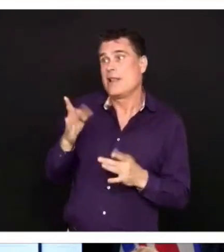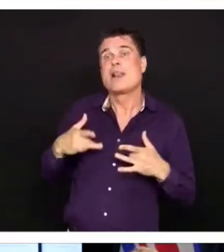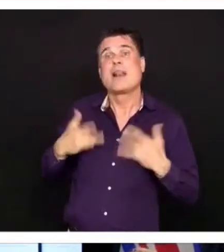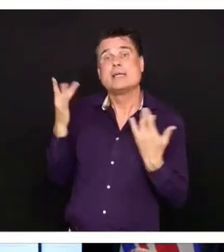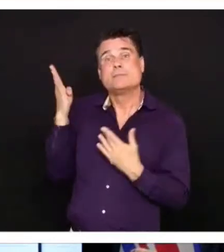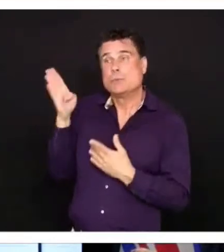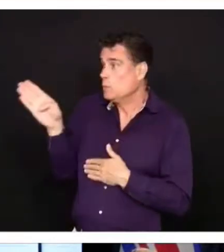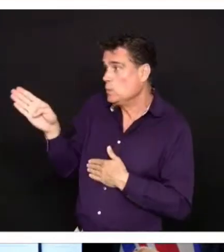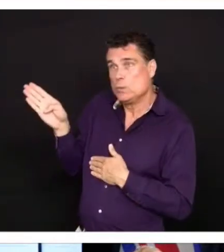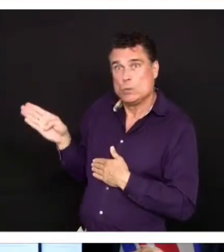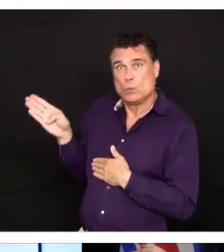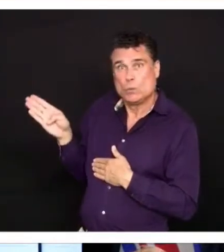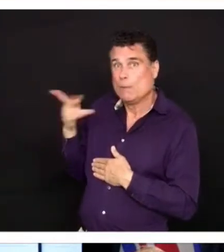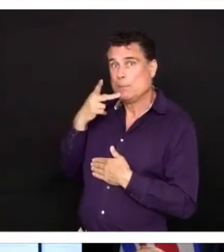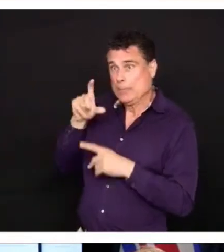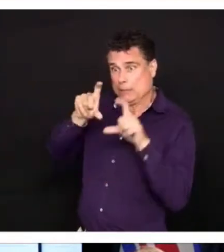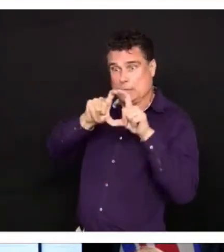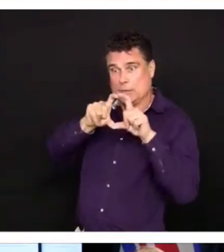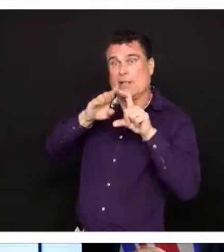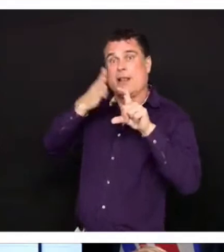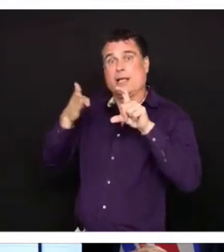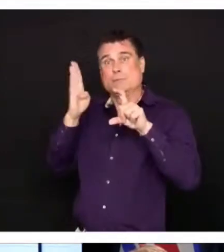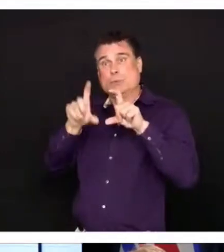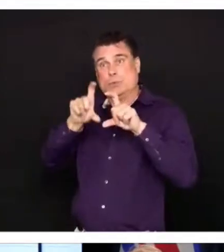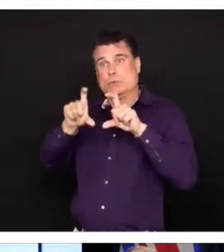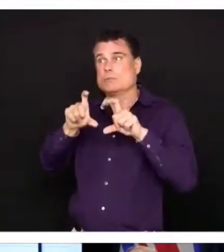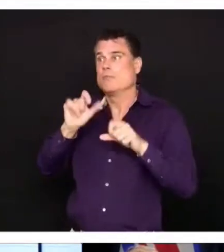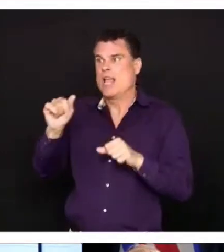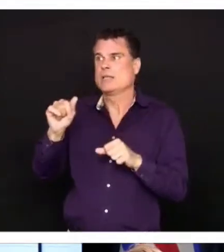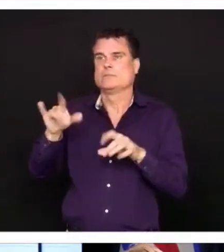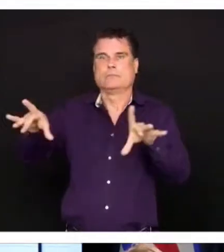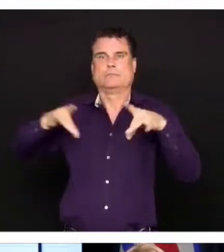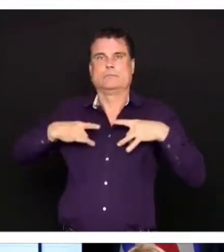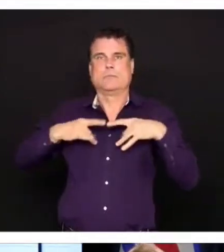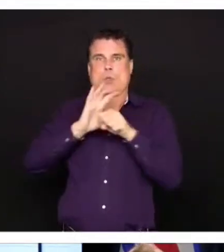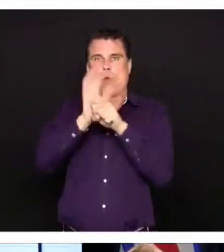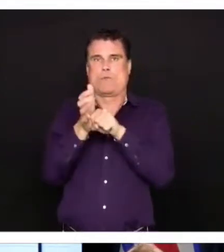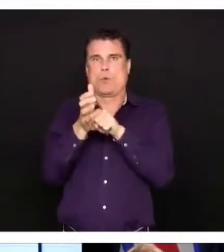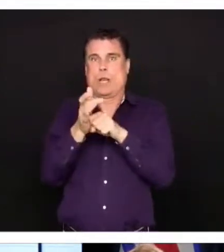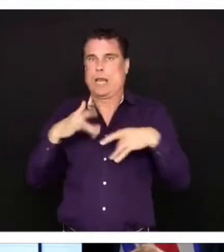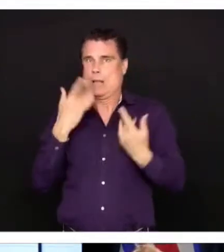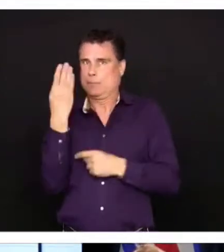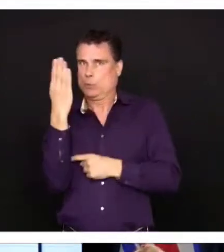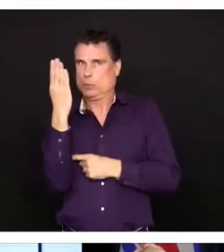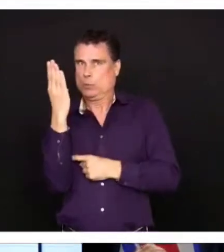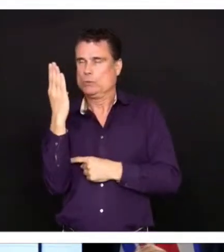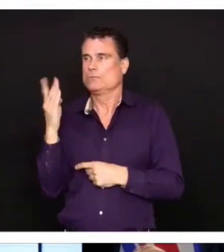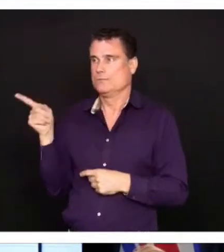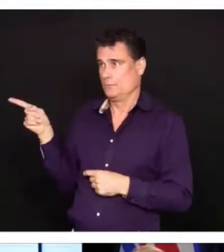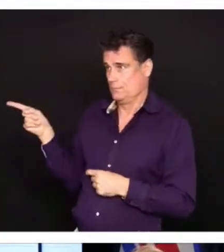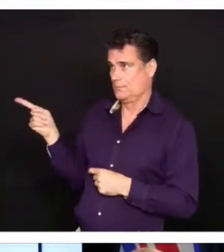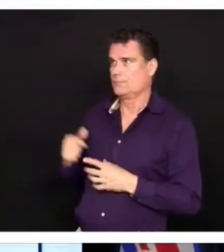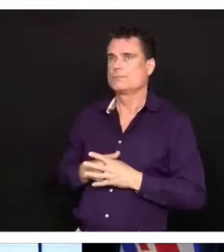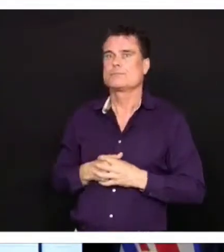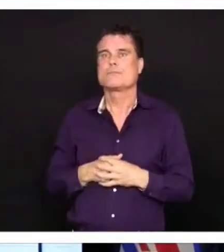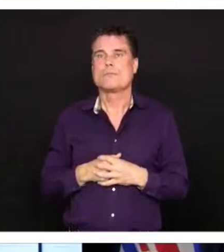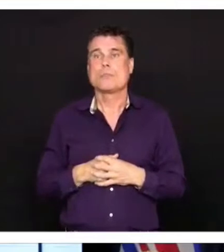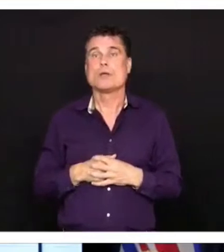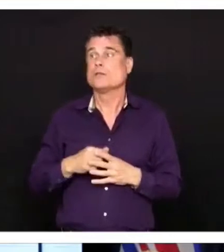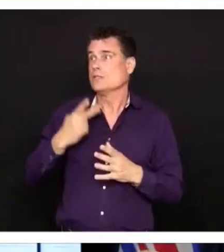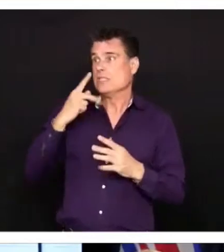60. And again, that reflects that we've been doing a lot of testing of our healthcare workers and other essential workers who tend to be in that age